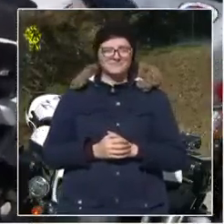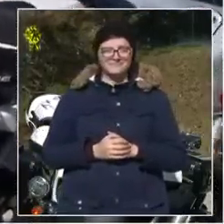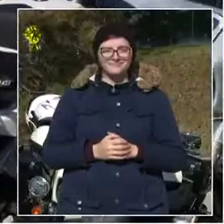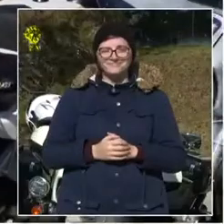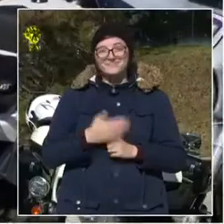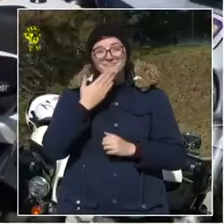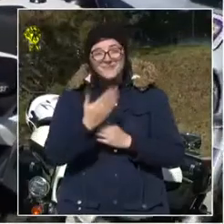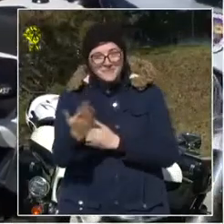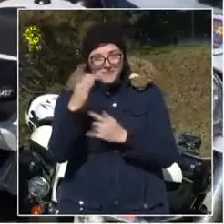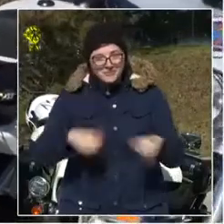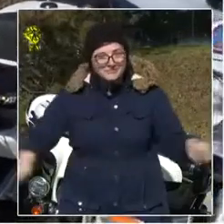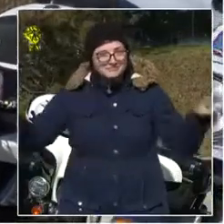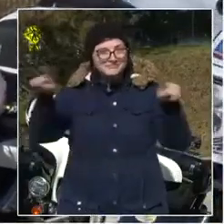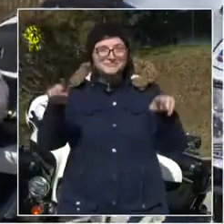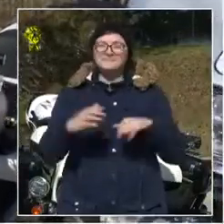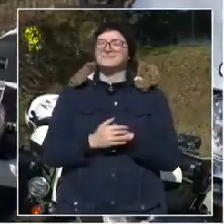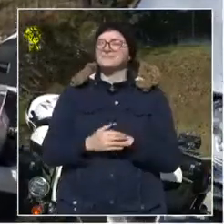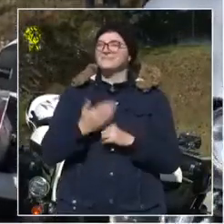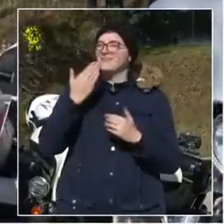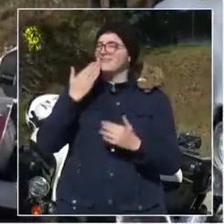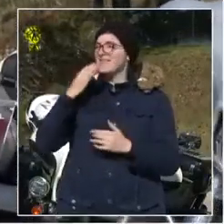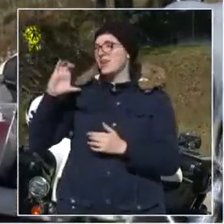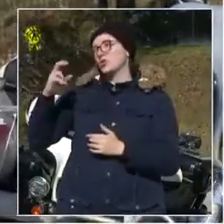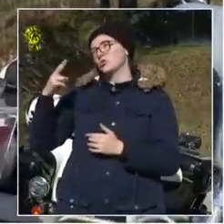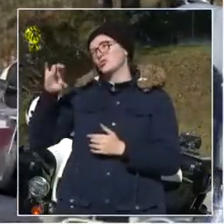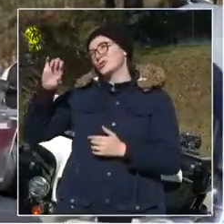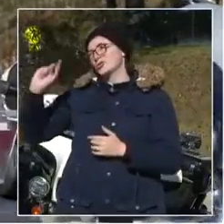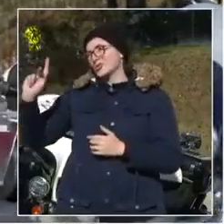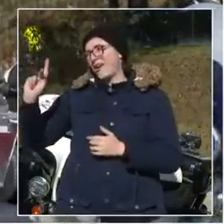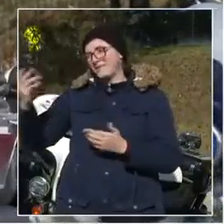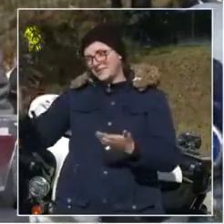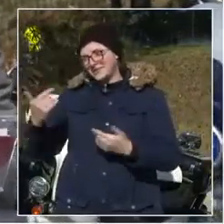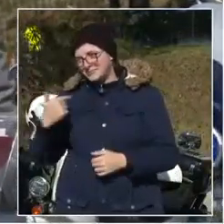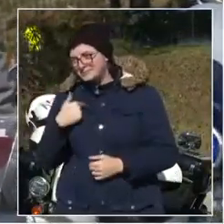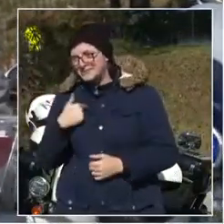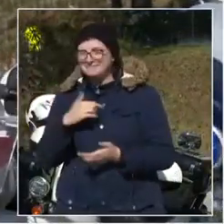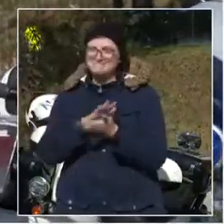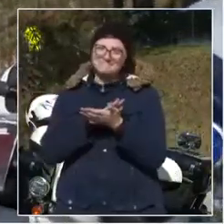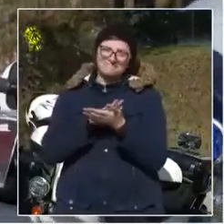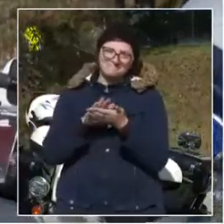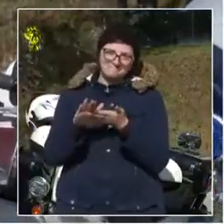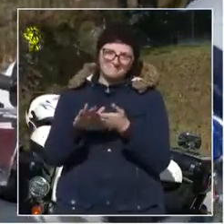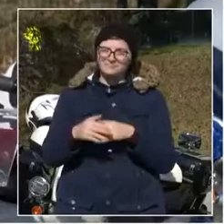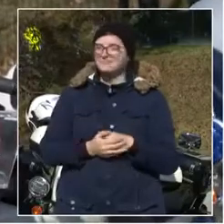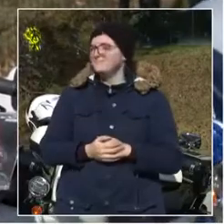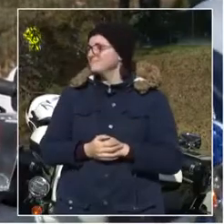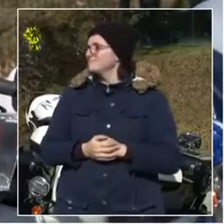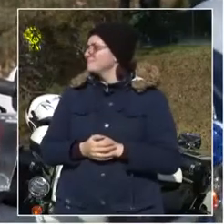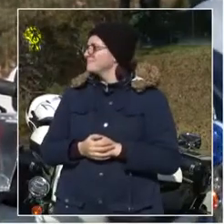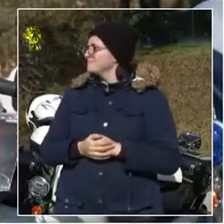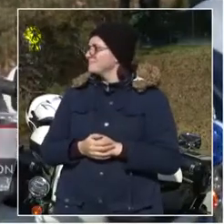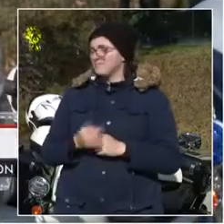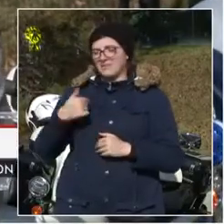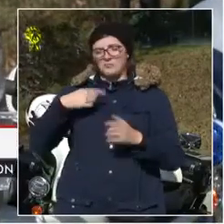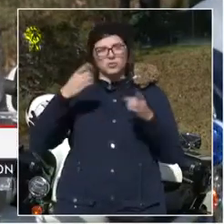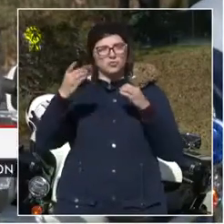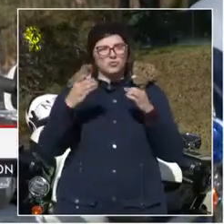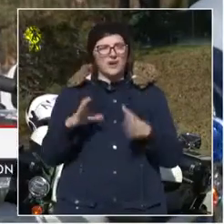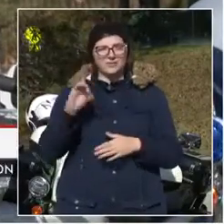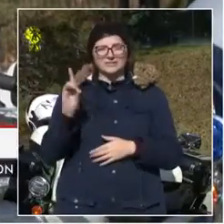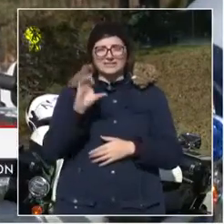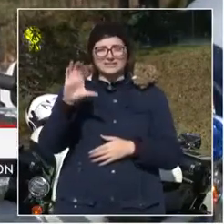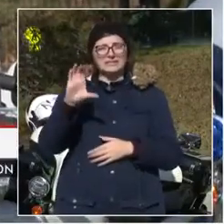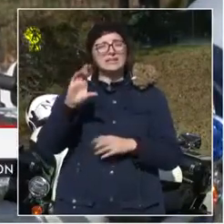Hey, good morning, everyone. And thank you, Chuck, for the introduction, those kind of words. As the director of the District Department